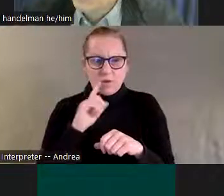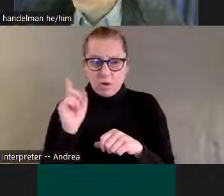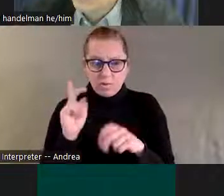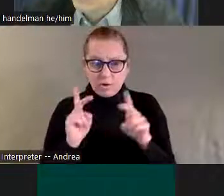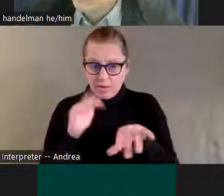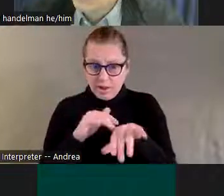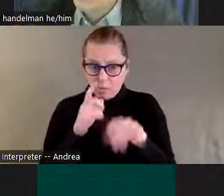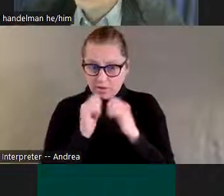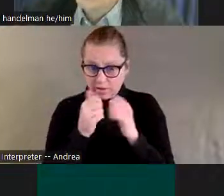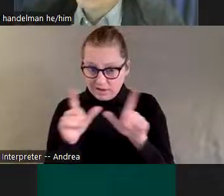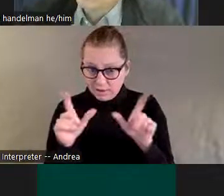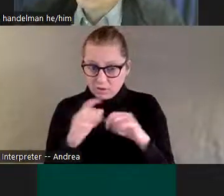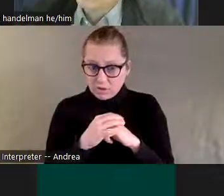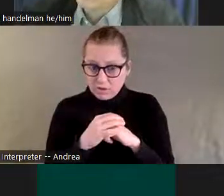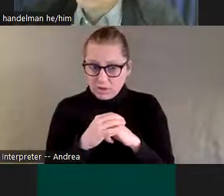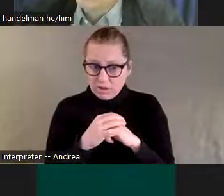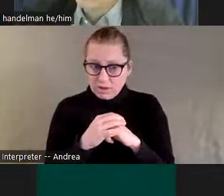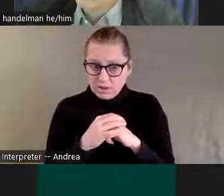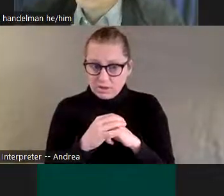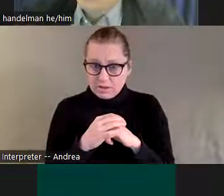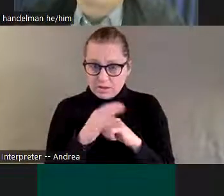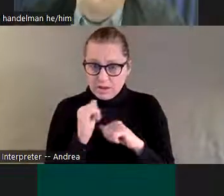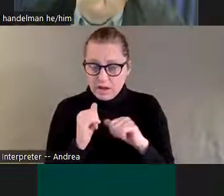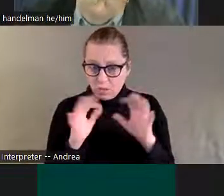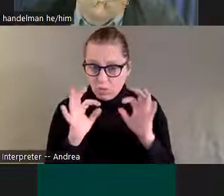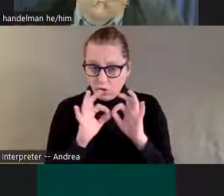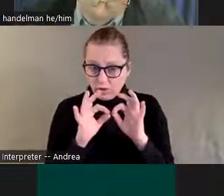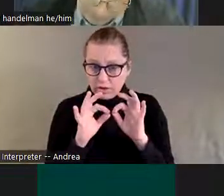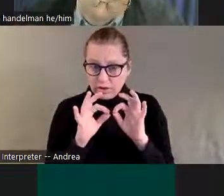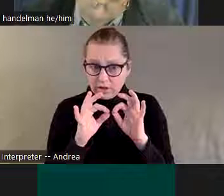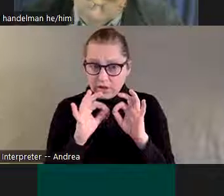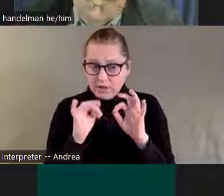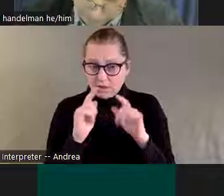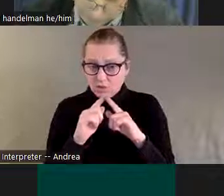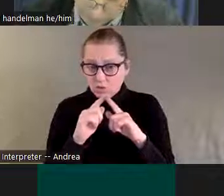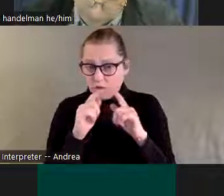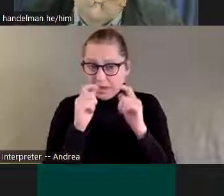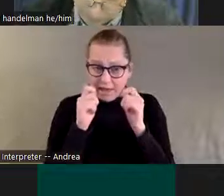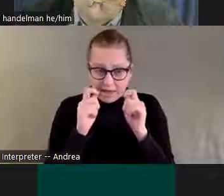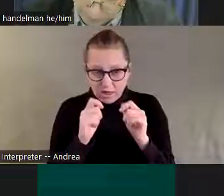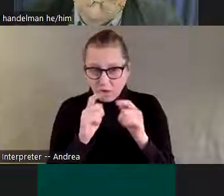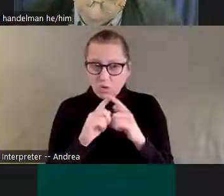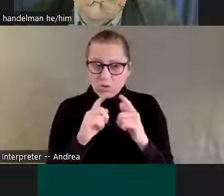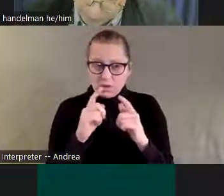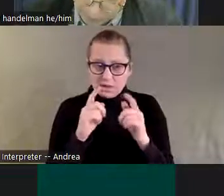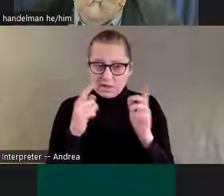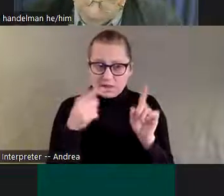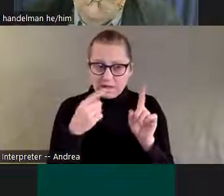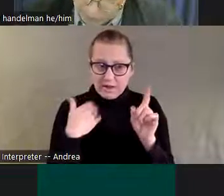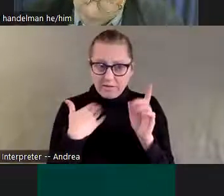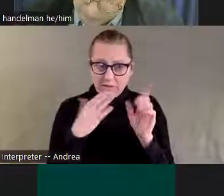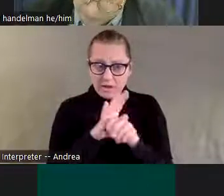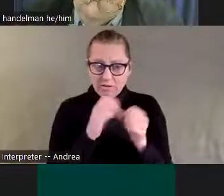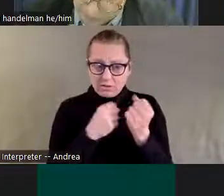on this language? Is it worth spending time wordsmithing it? Does it have enough support to stay